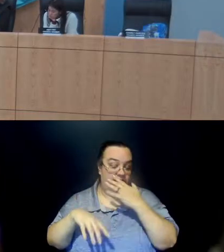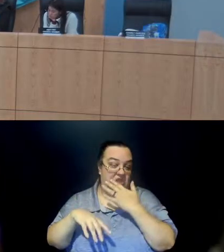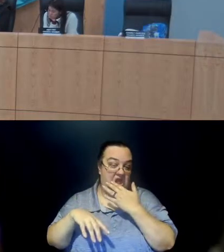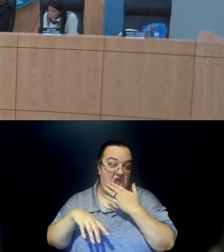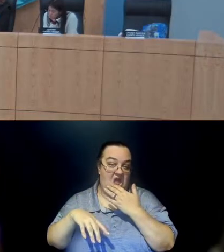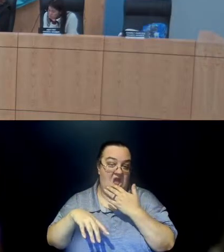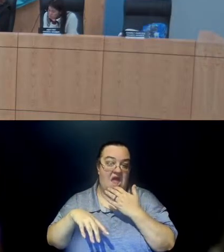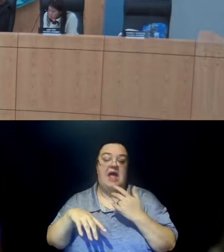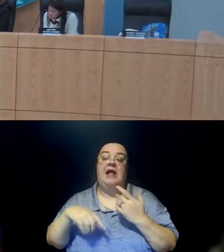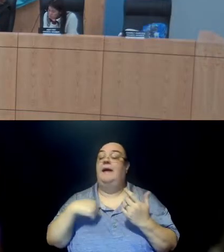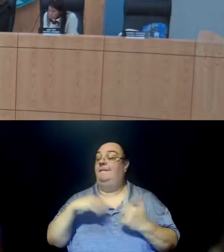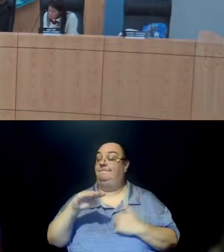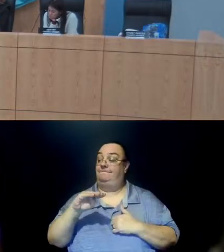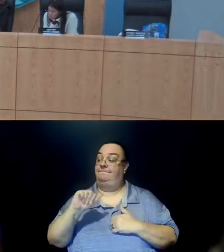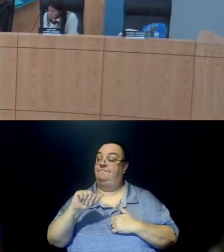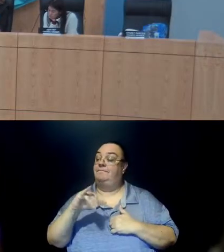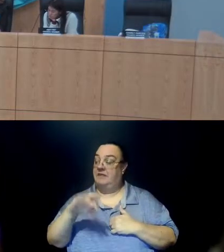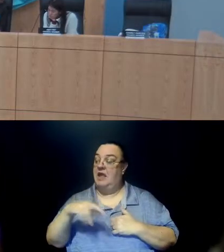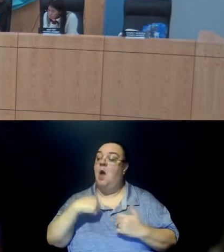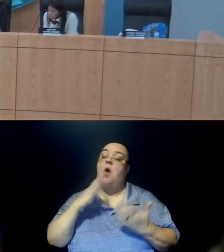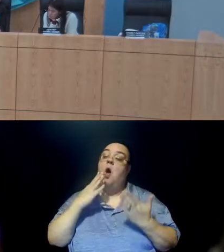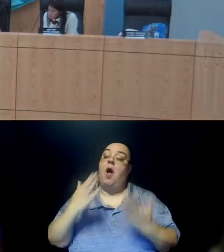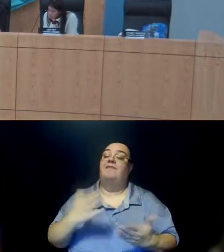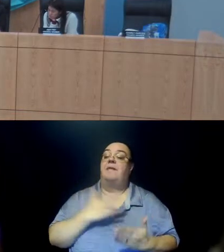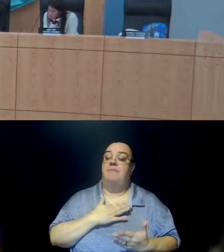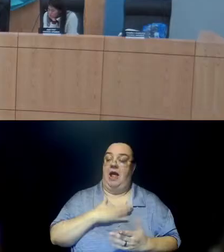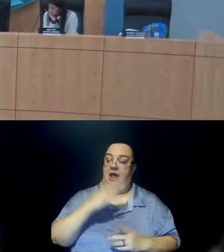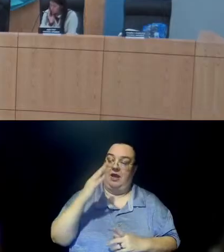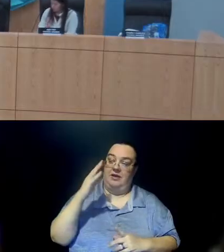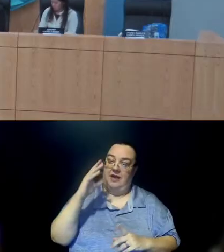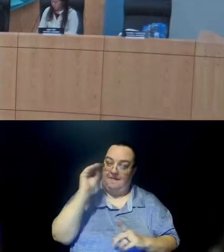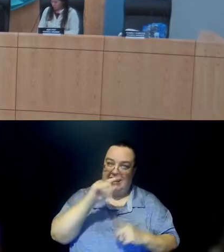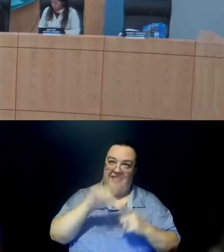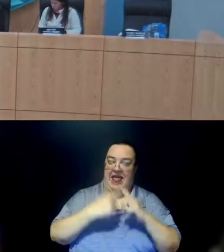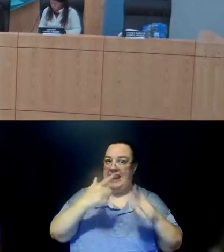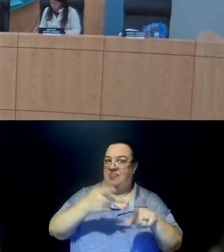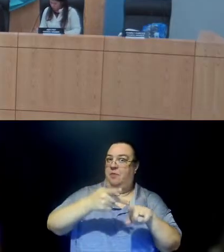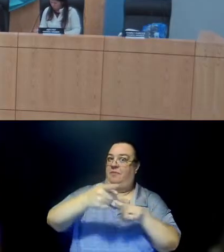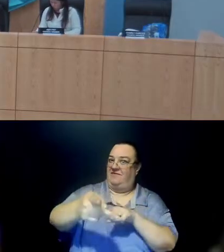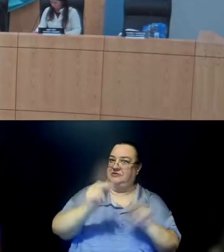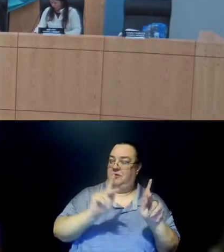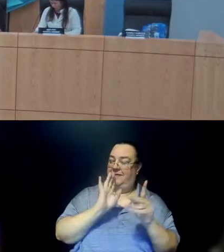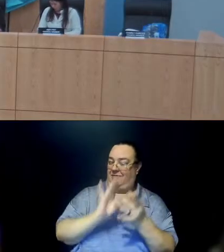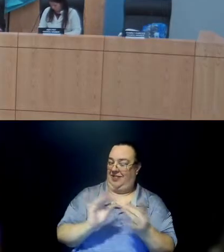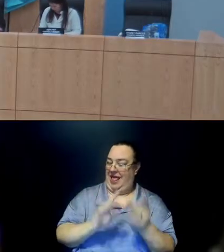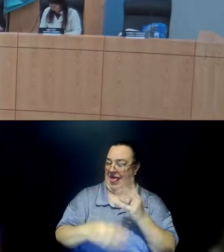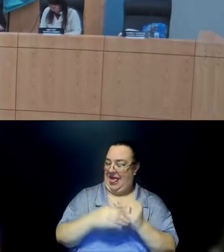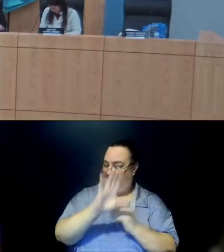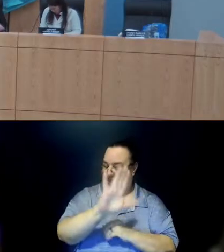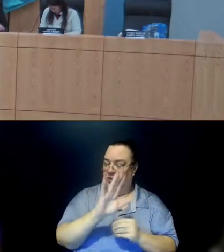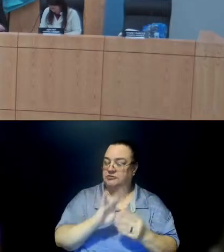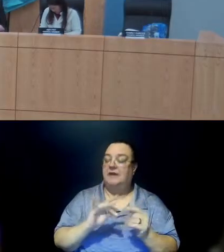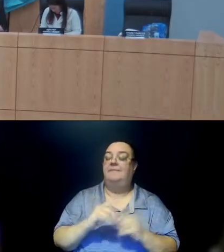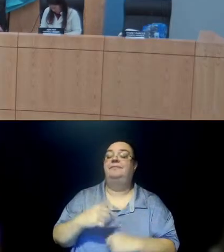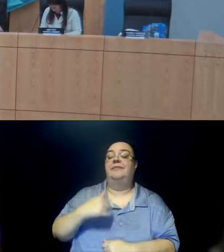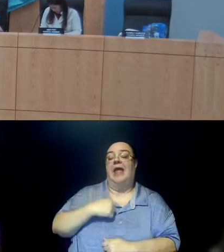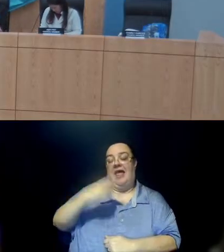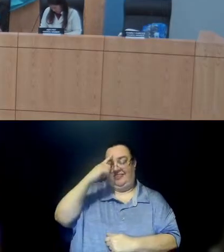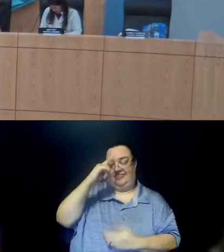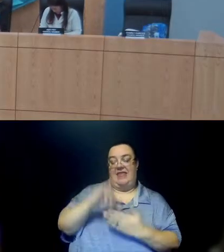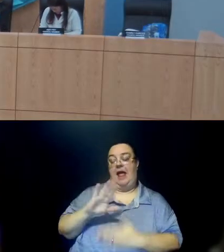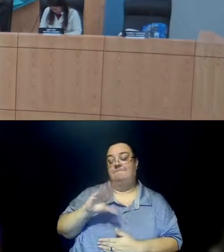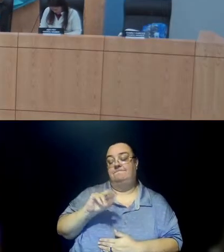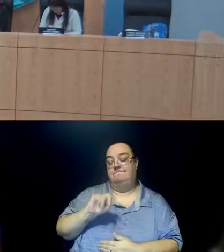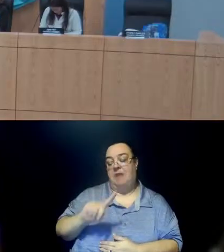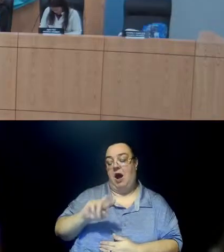Yeah, I'll just offer my 2 cents, and then the professionals can talk. I think that a bond rating